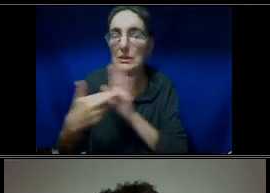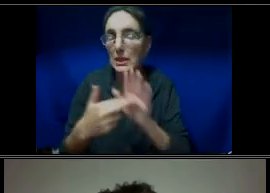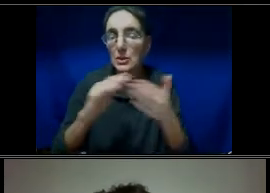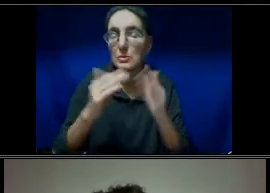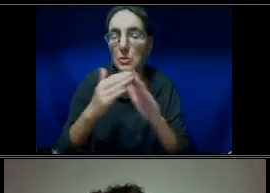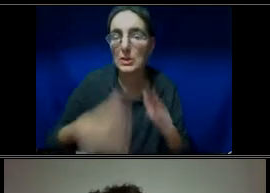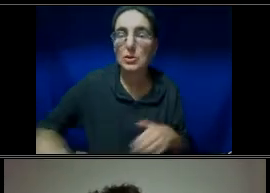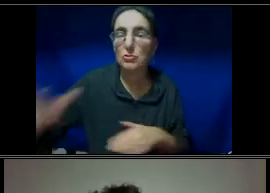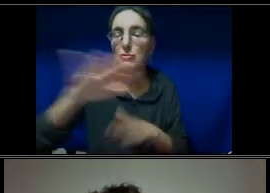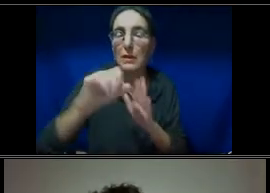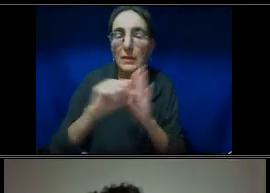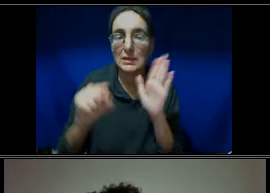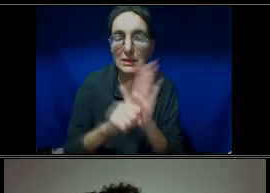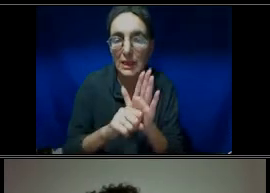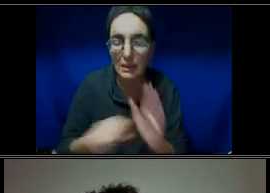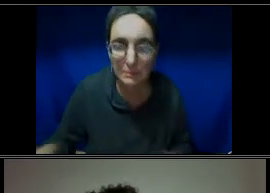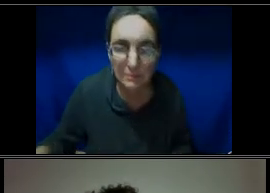slide, please.